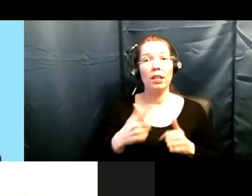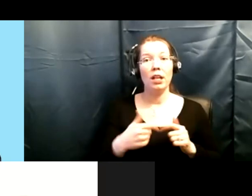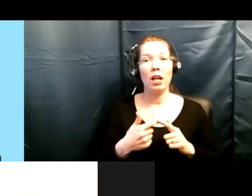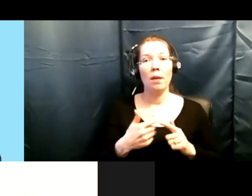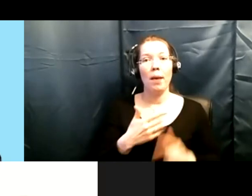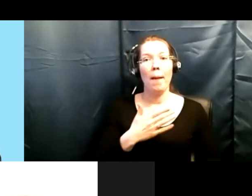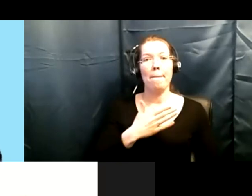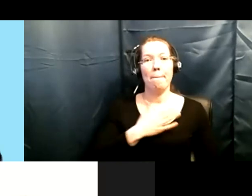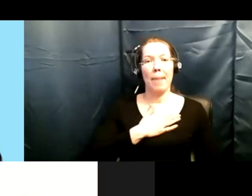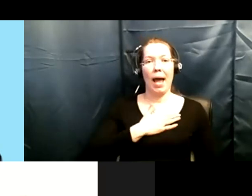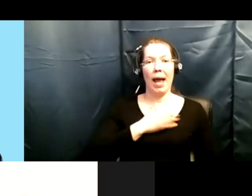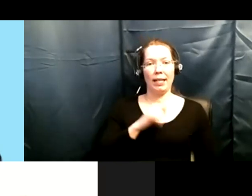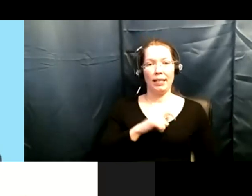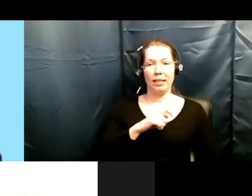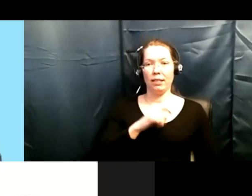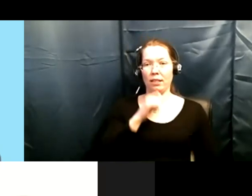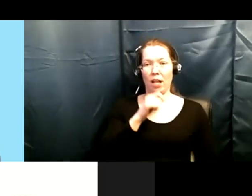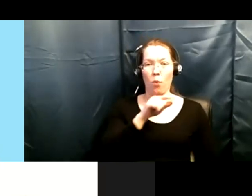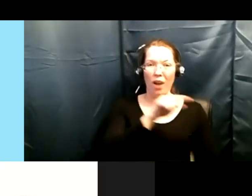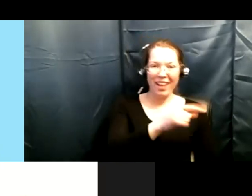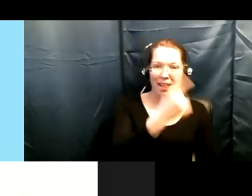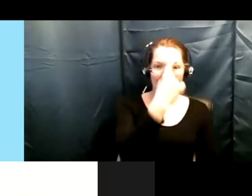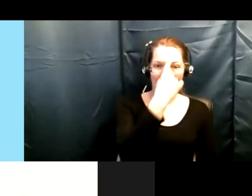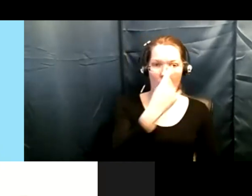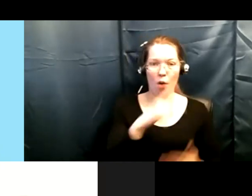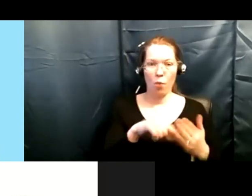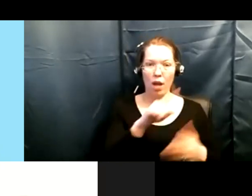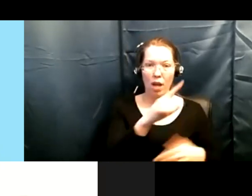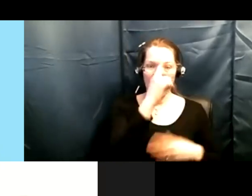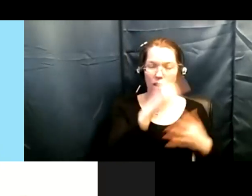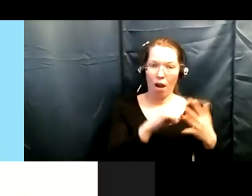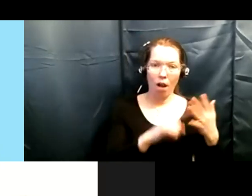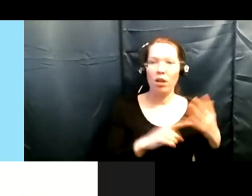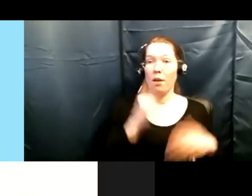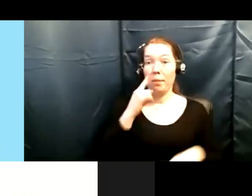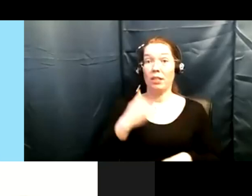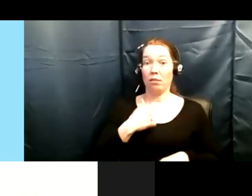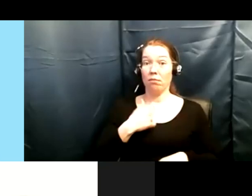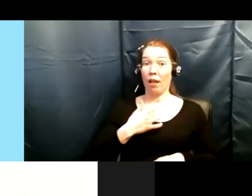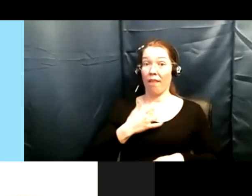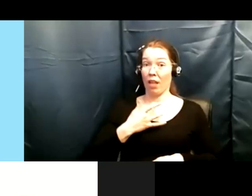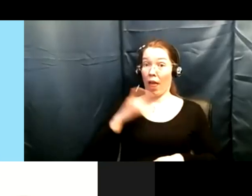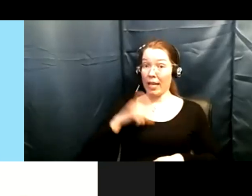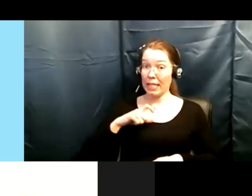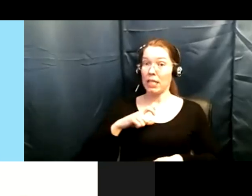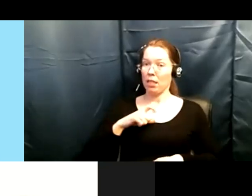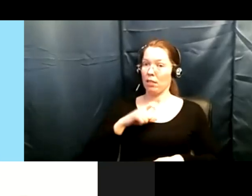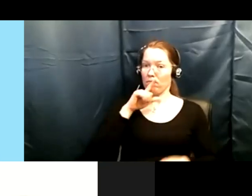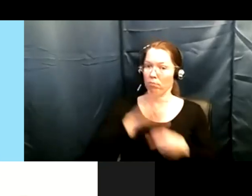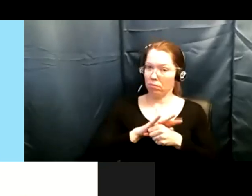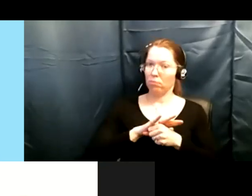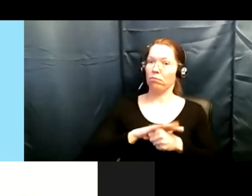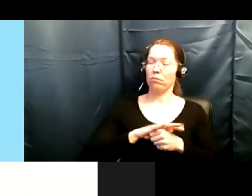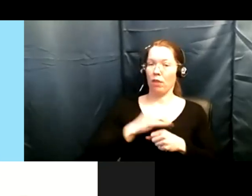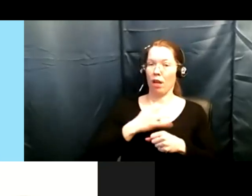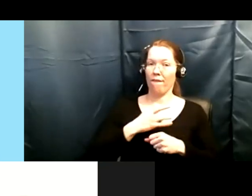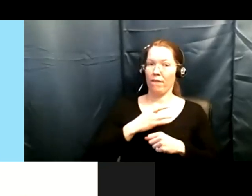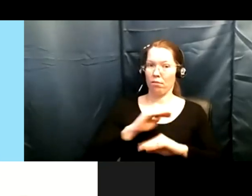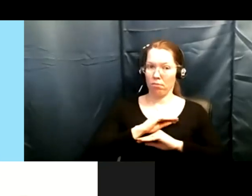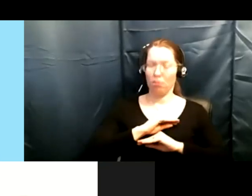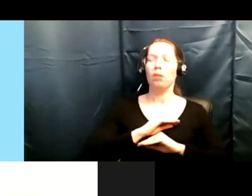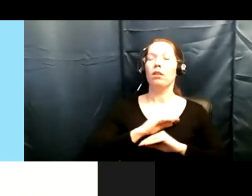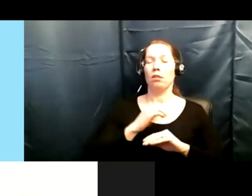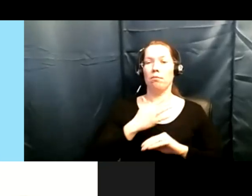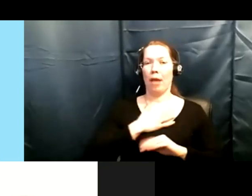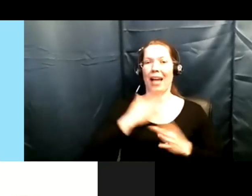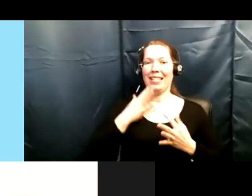needs, not what he thought, not what he thinks. It's what I think I need, or I'm comfortable with. And so